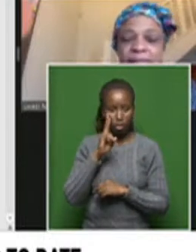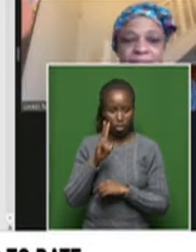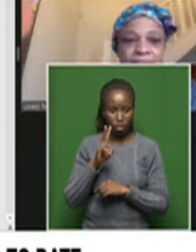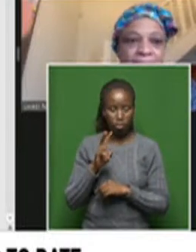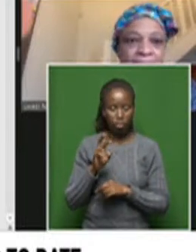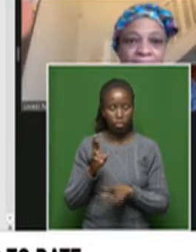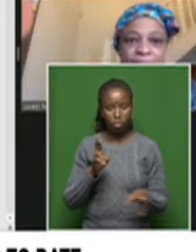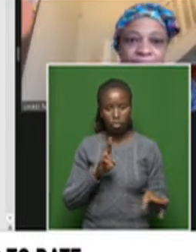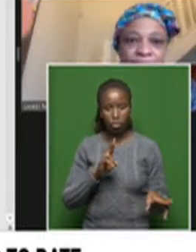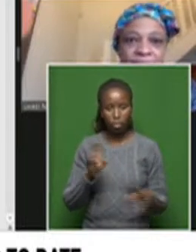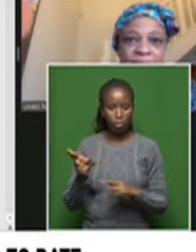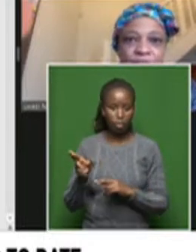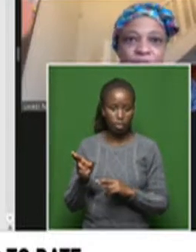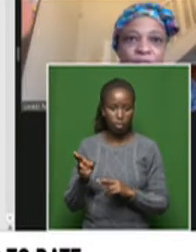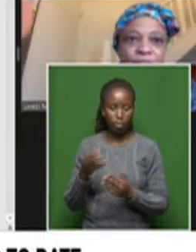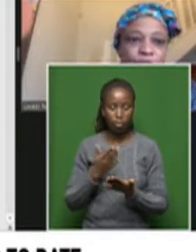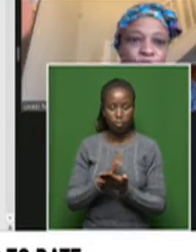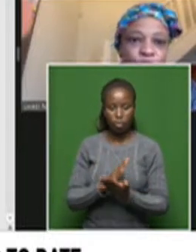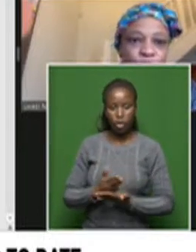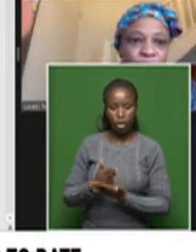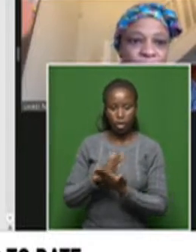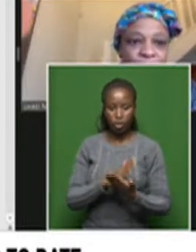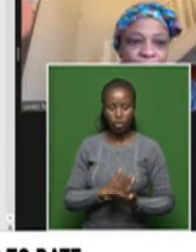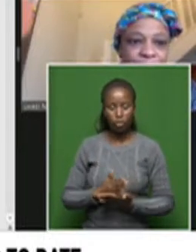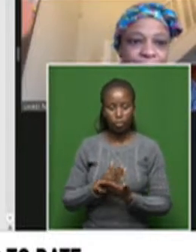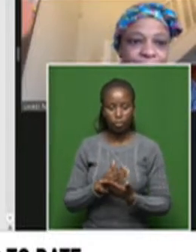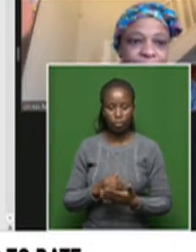screen. Thank you very much. The floor is yours.